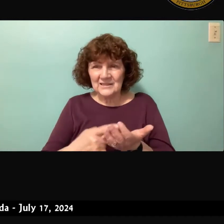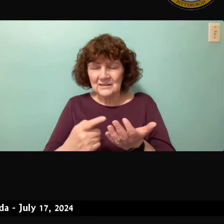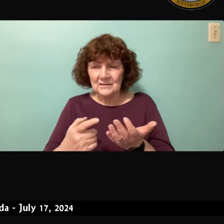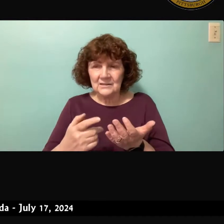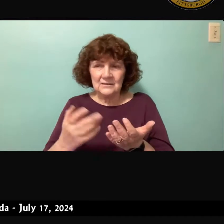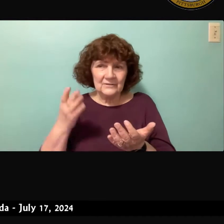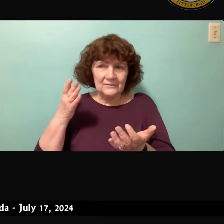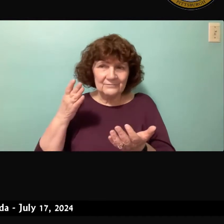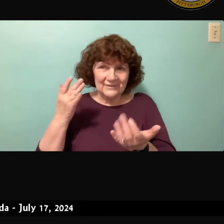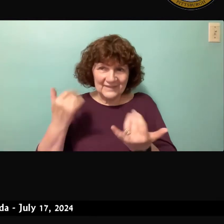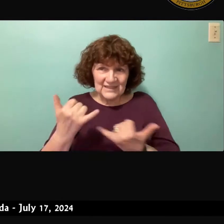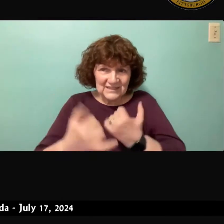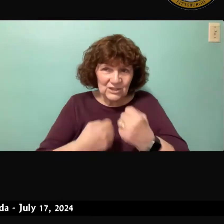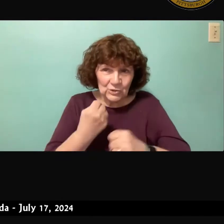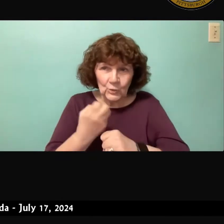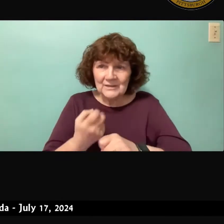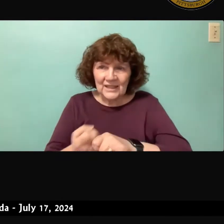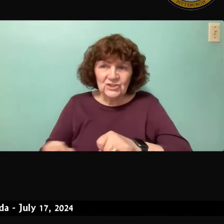year or next year.